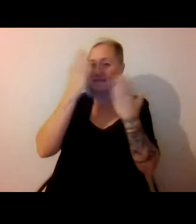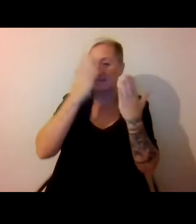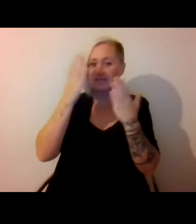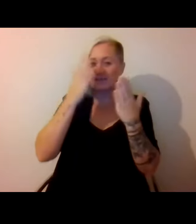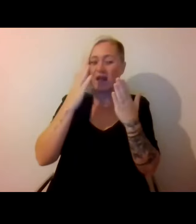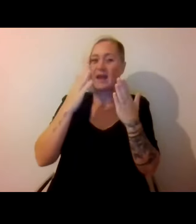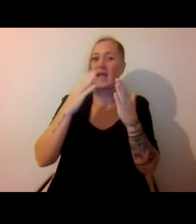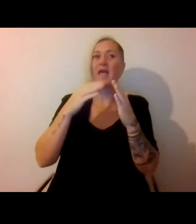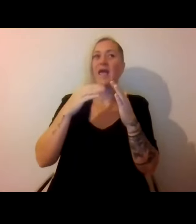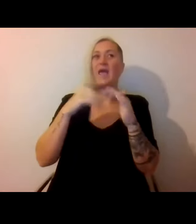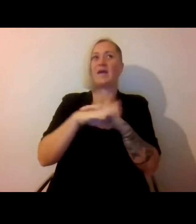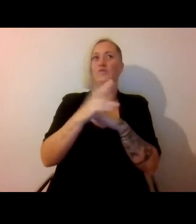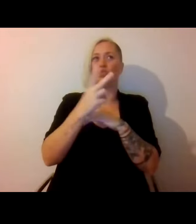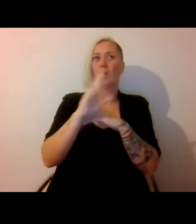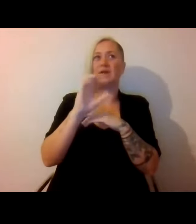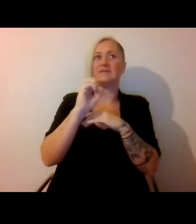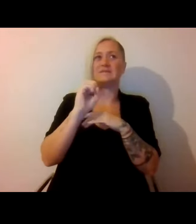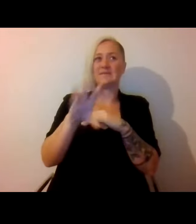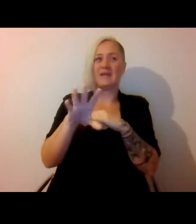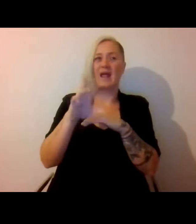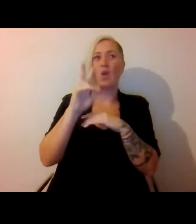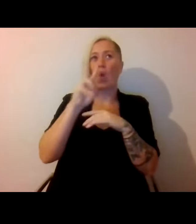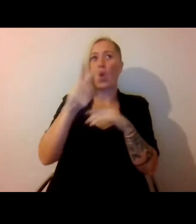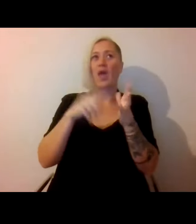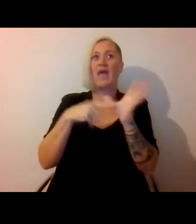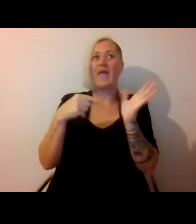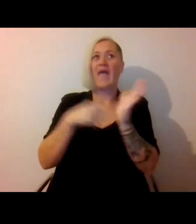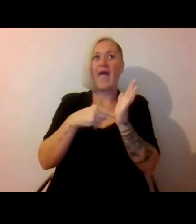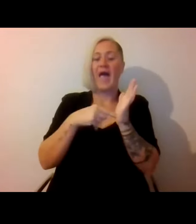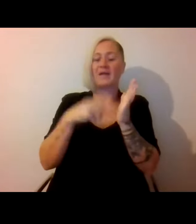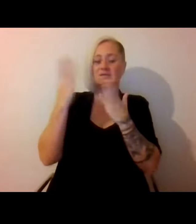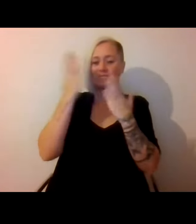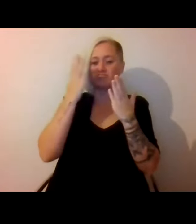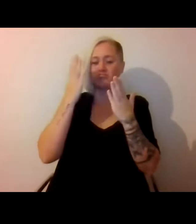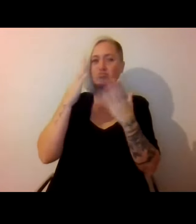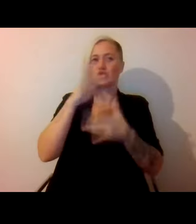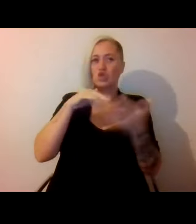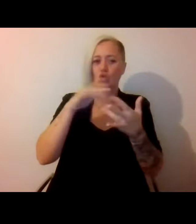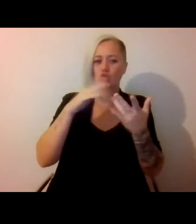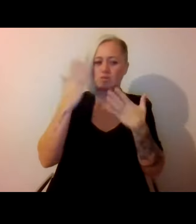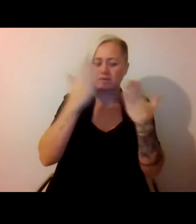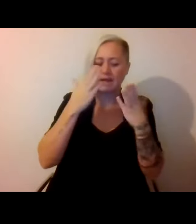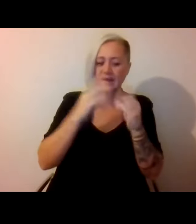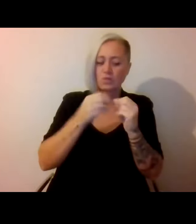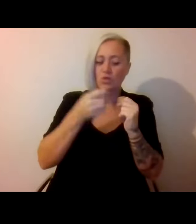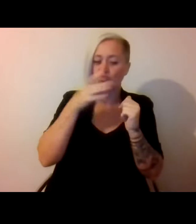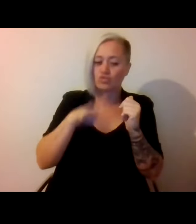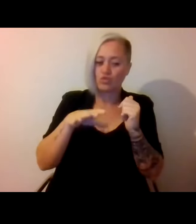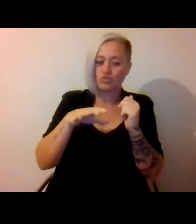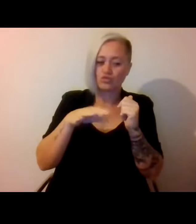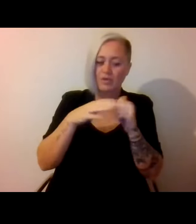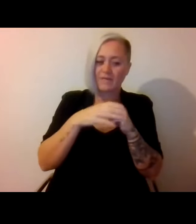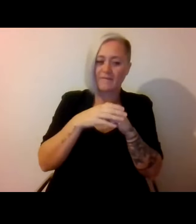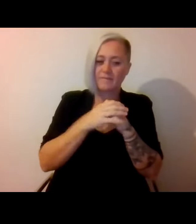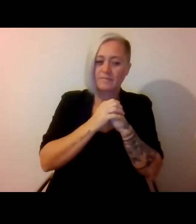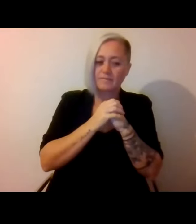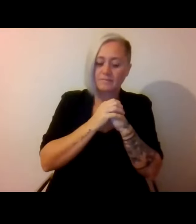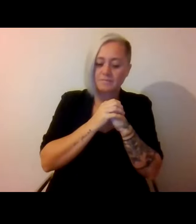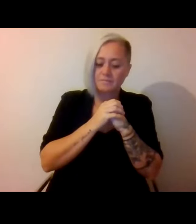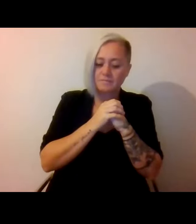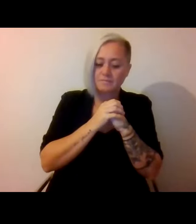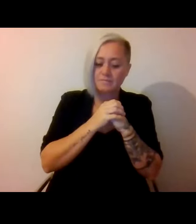2010 looking at psychosocial factors in children with cochlear implants. They found, I'm quoting the paper, there was